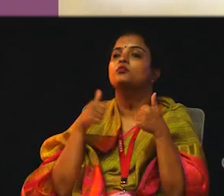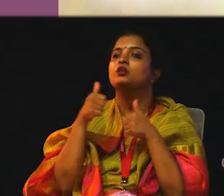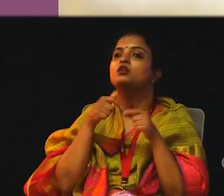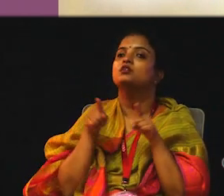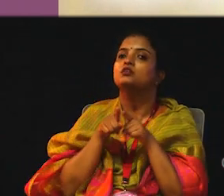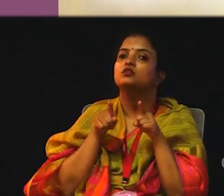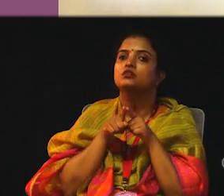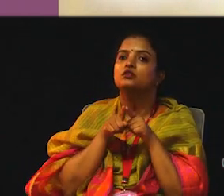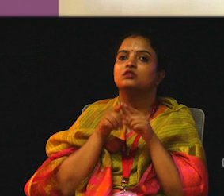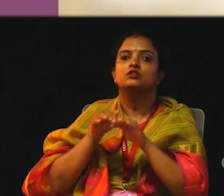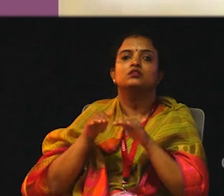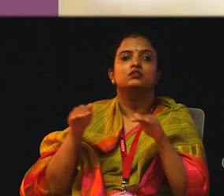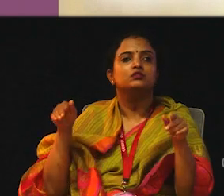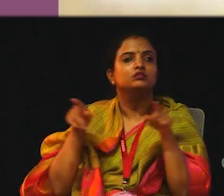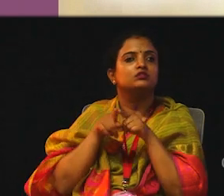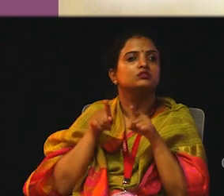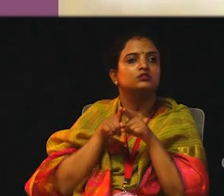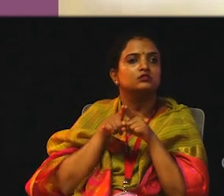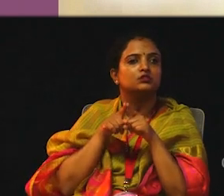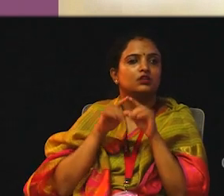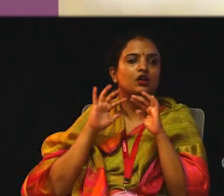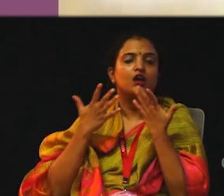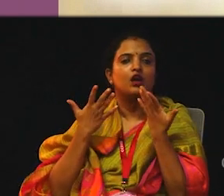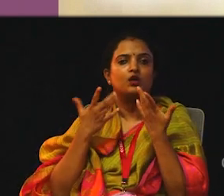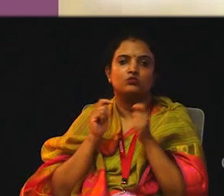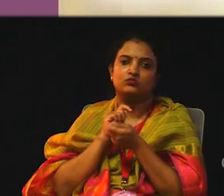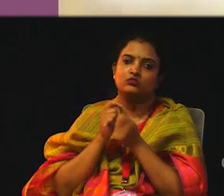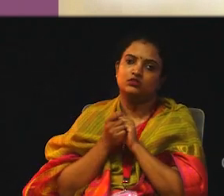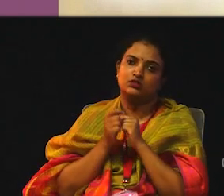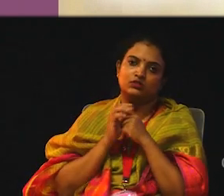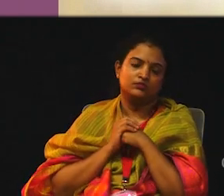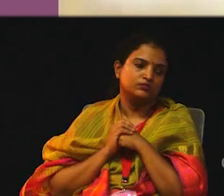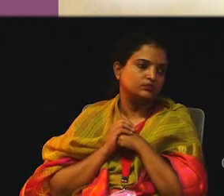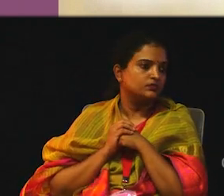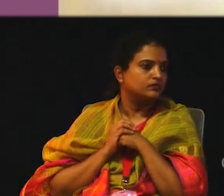that the student becomes an independent learner.